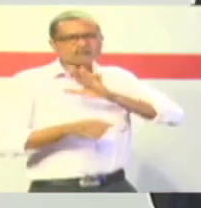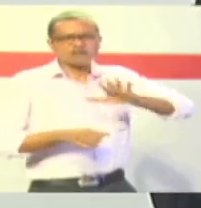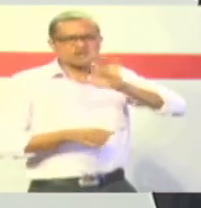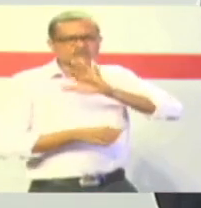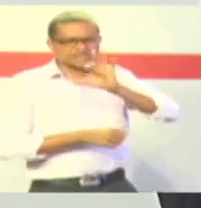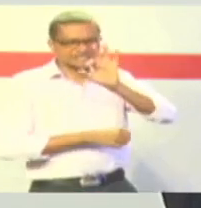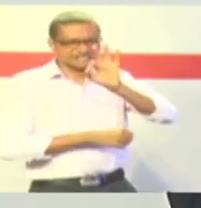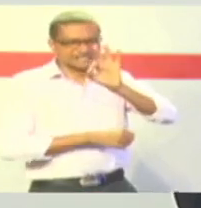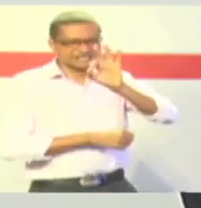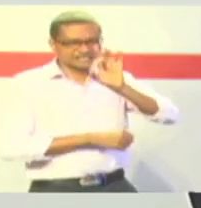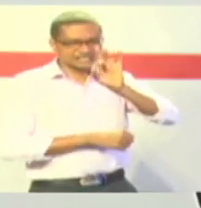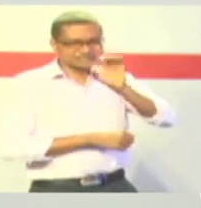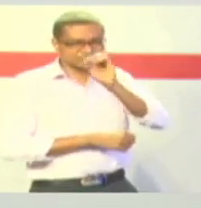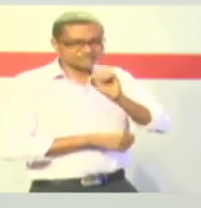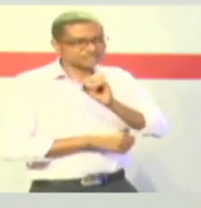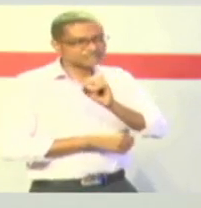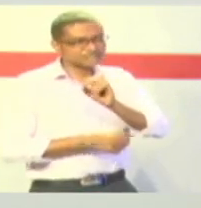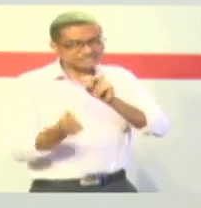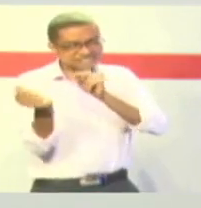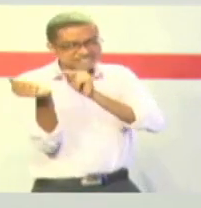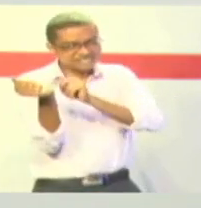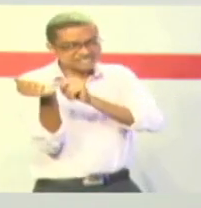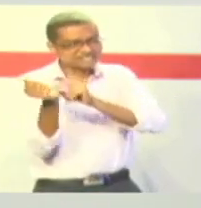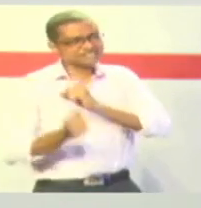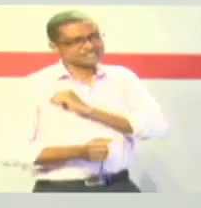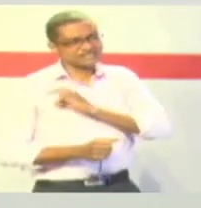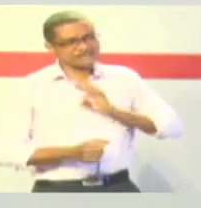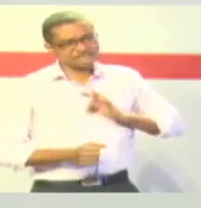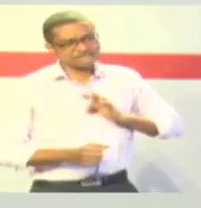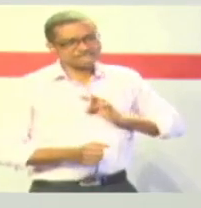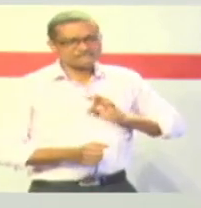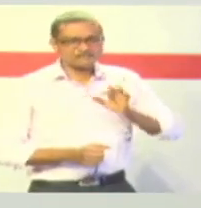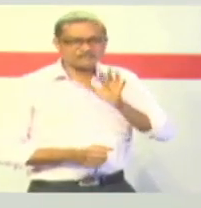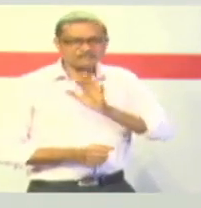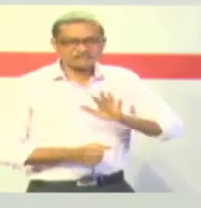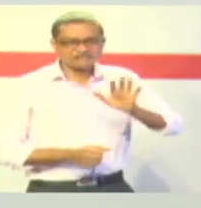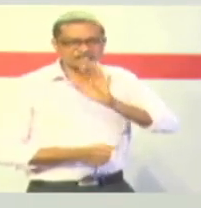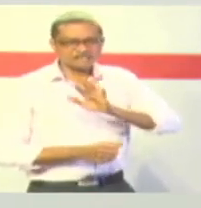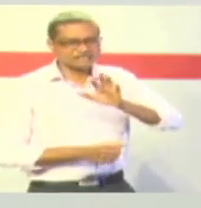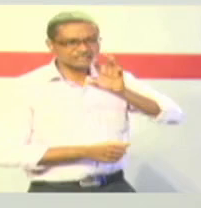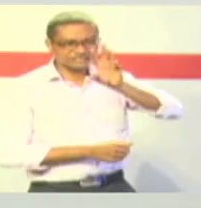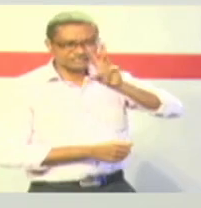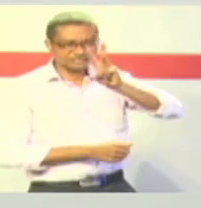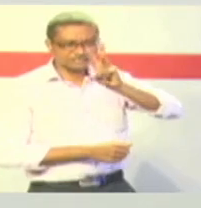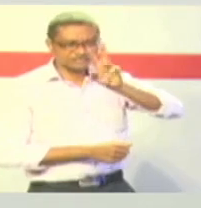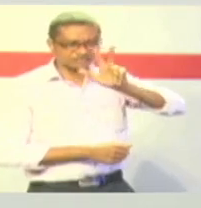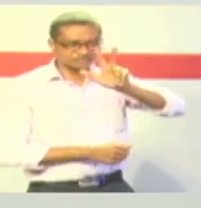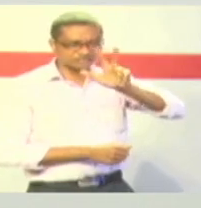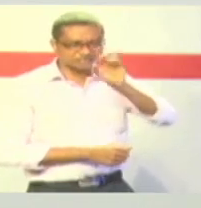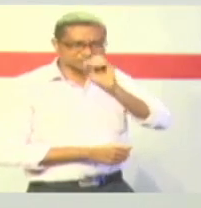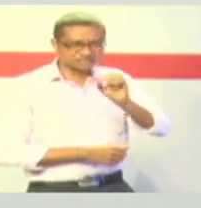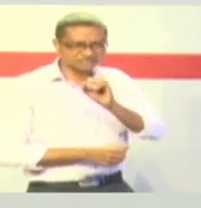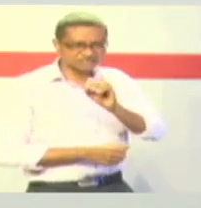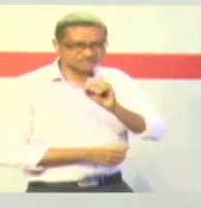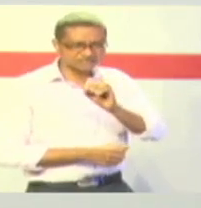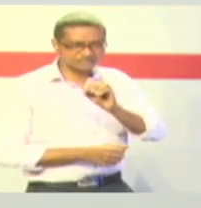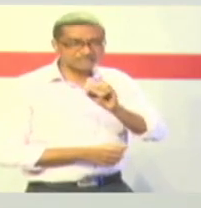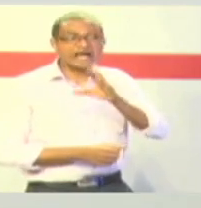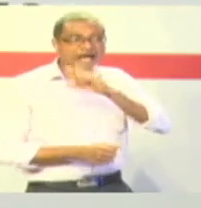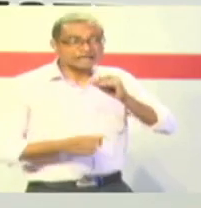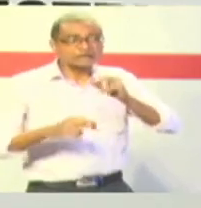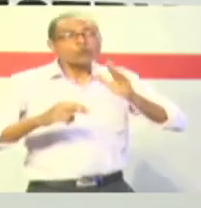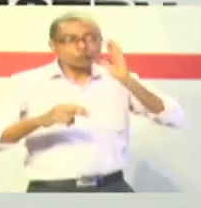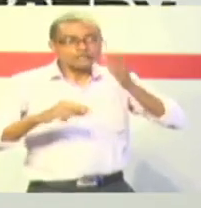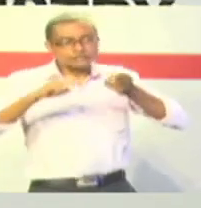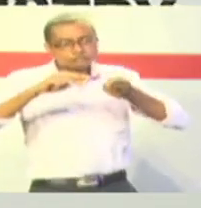98%. Our nursing staff are somewhere around 63% and